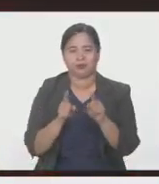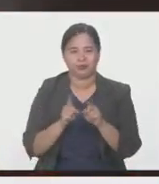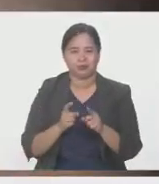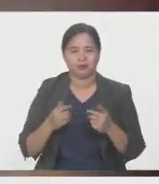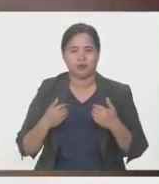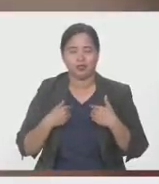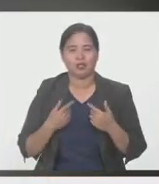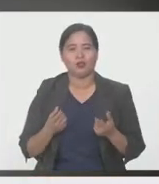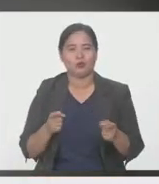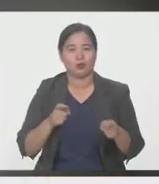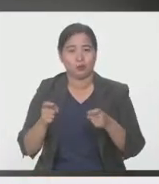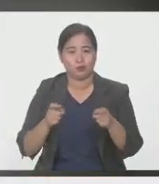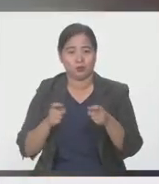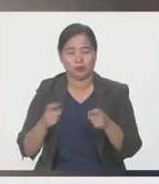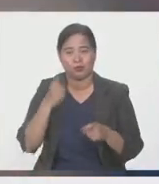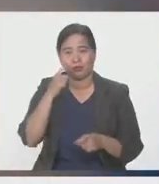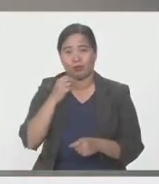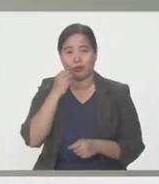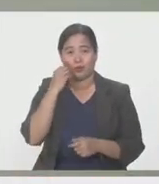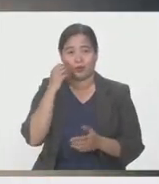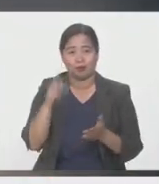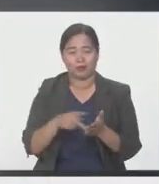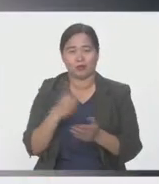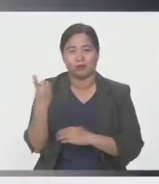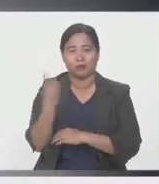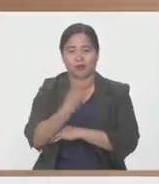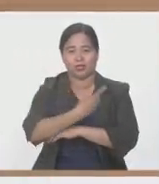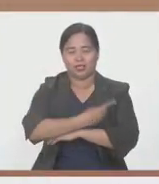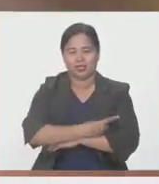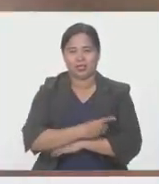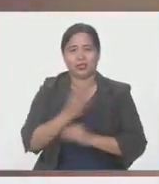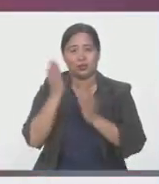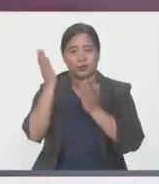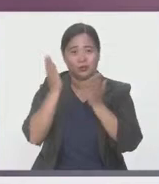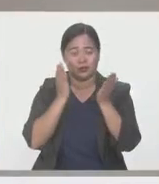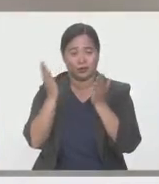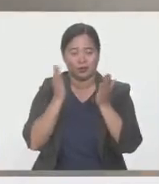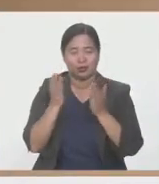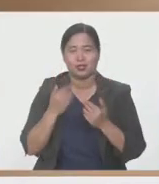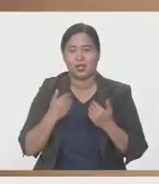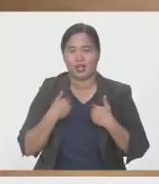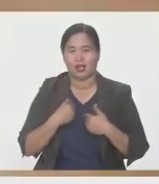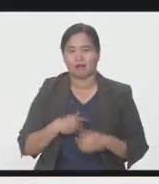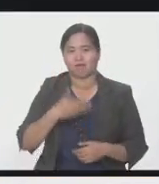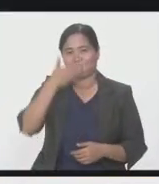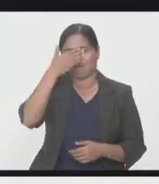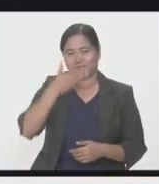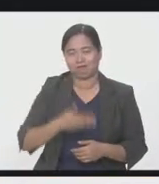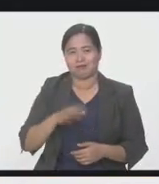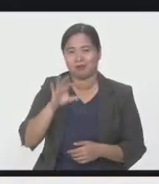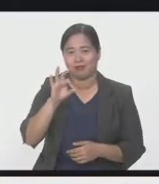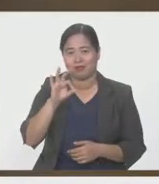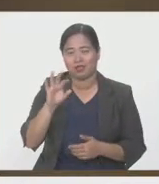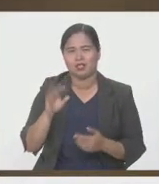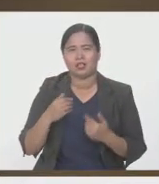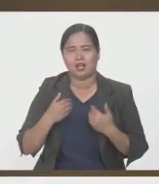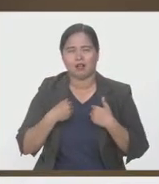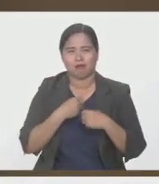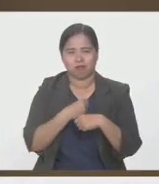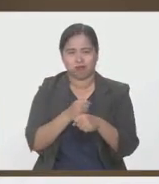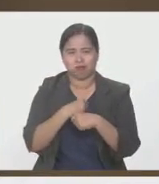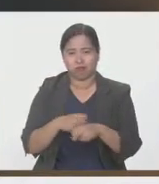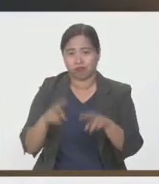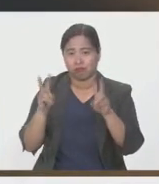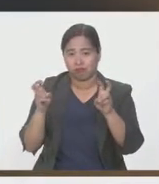over the Disney Plus homepage for a whole day, where the service's main screen will feature nine sets of curated title